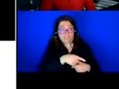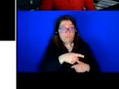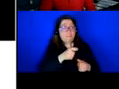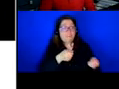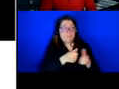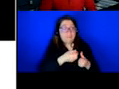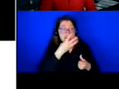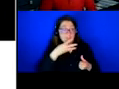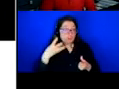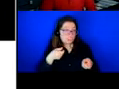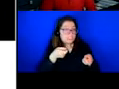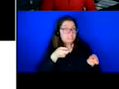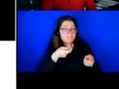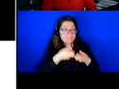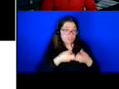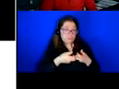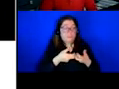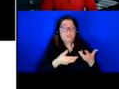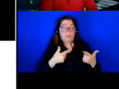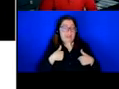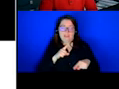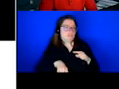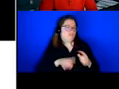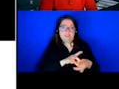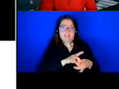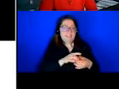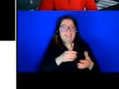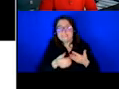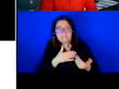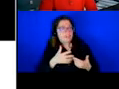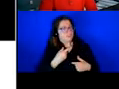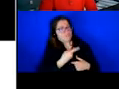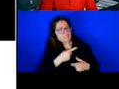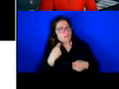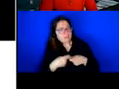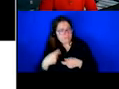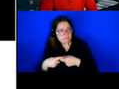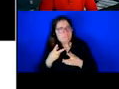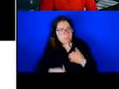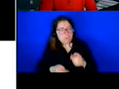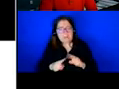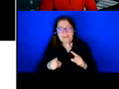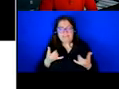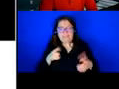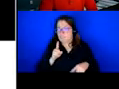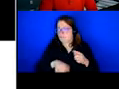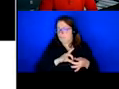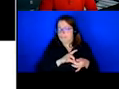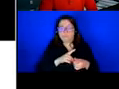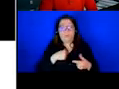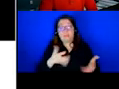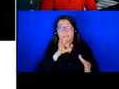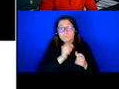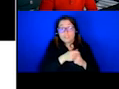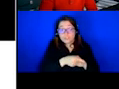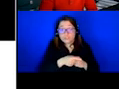issue specifically. And I couldn't relate to that, even though we were both that shared identity. So, I talked with her about it, but then